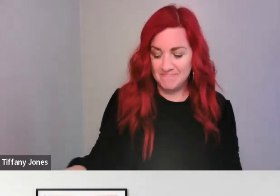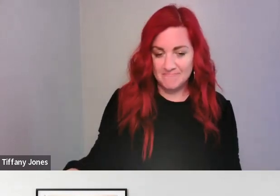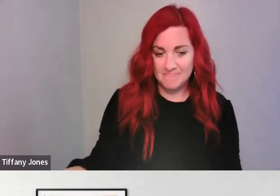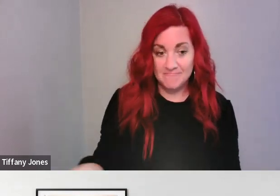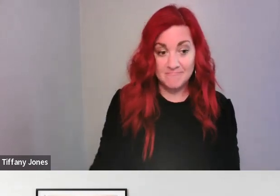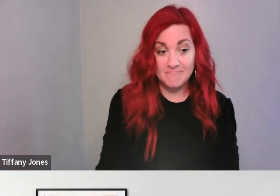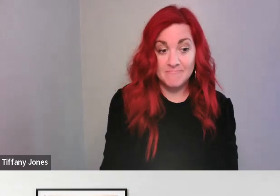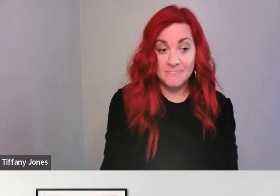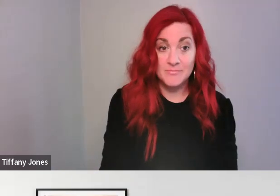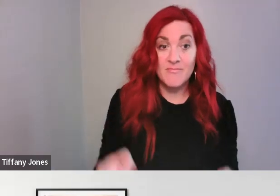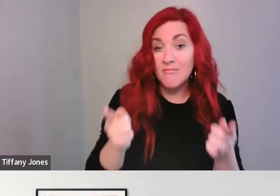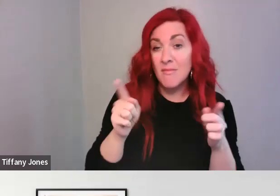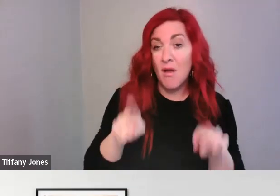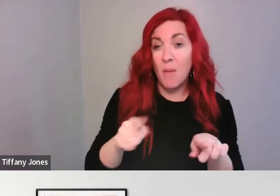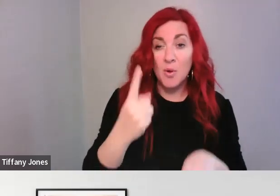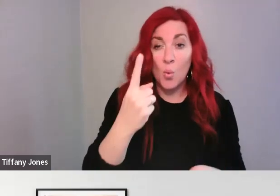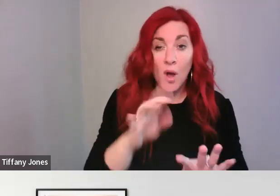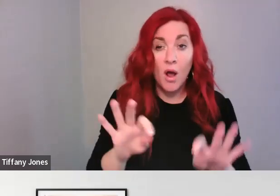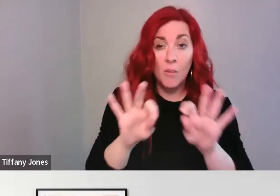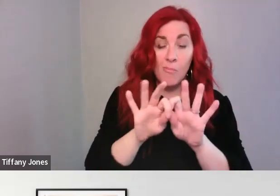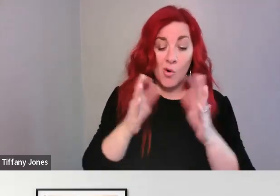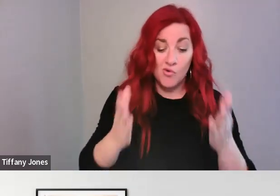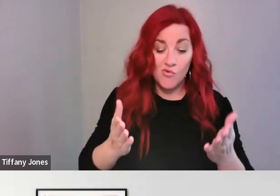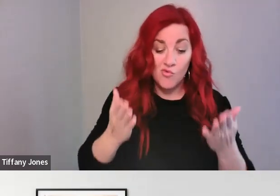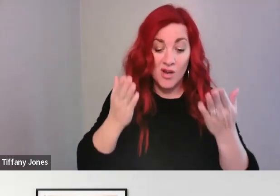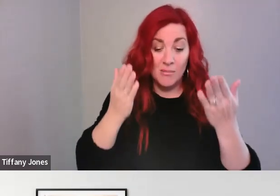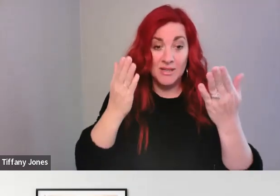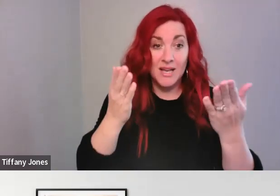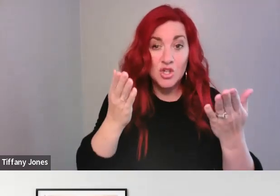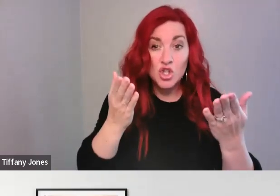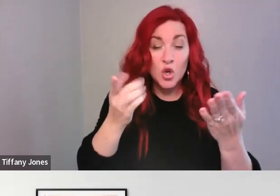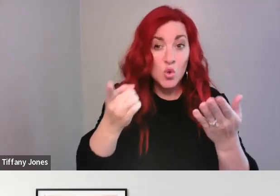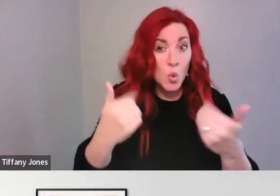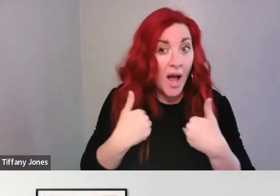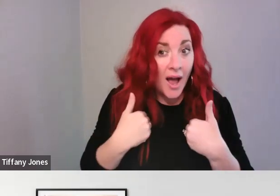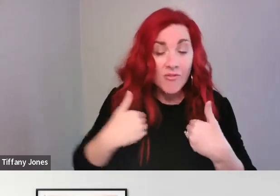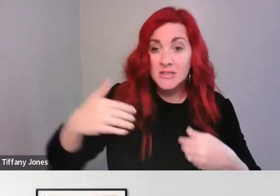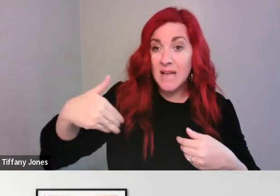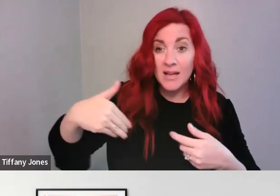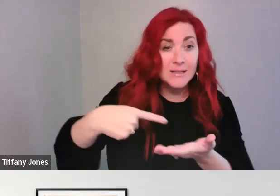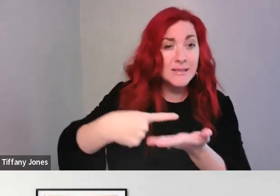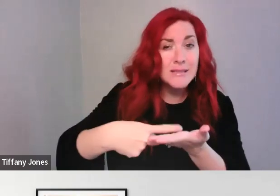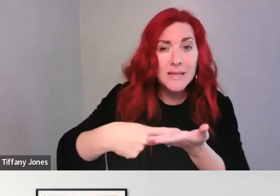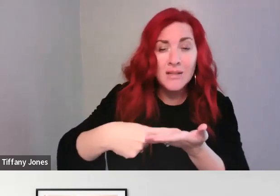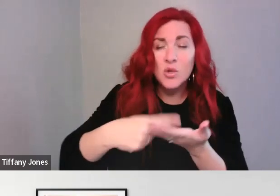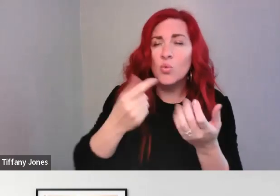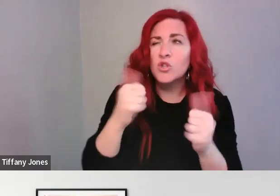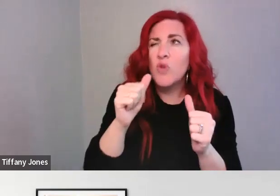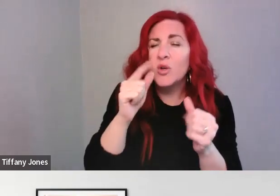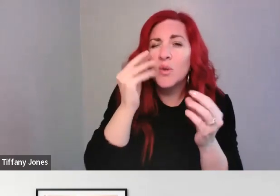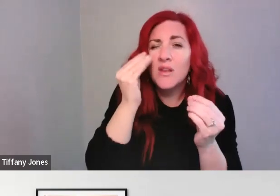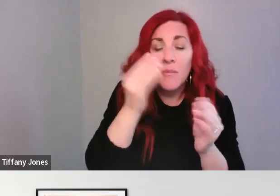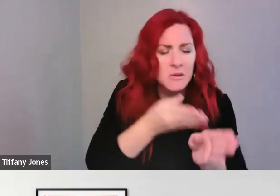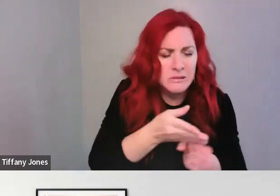if there is one important recommendation that maybe we haven't covered today. I know we try to really think of the areas that we